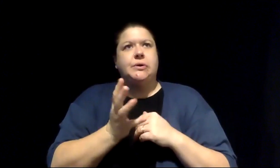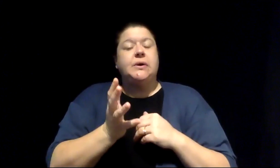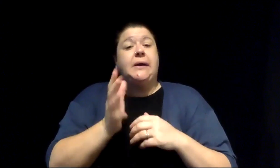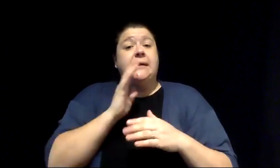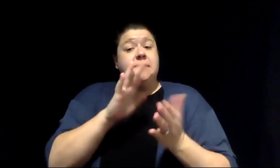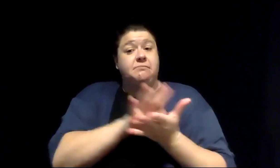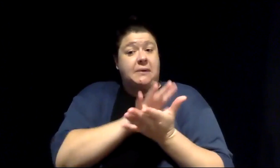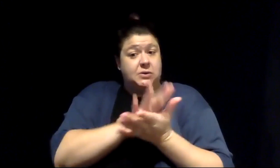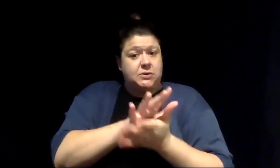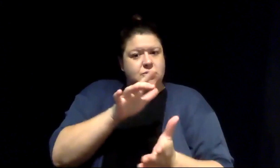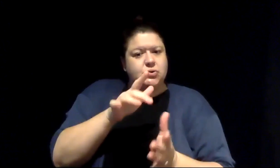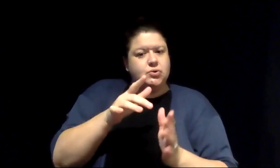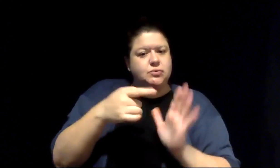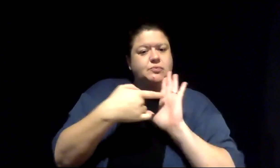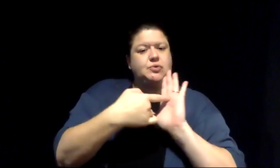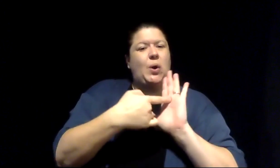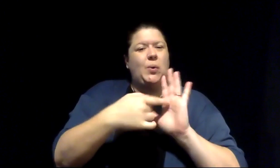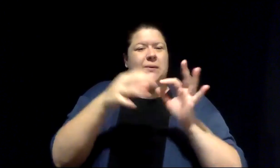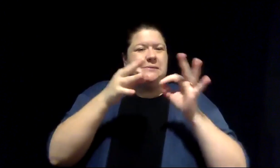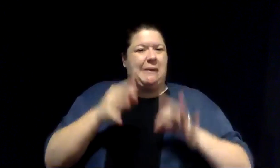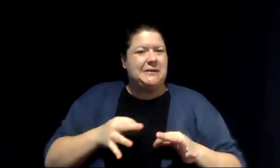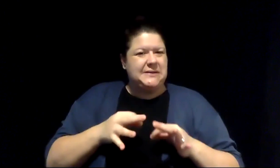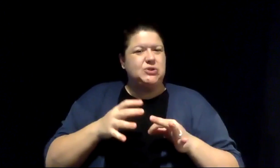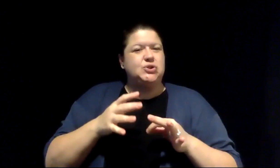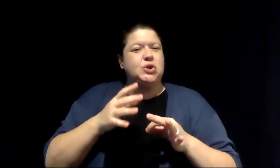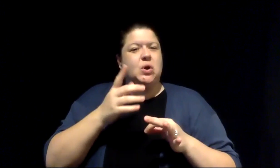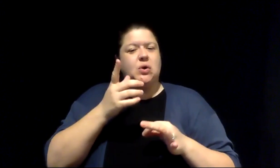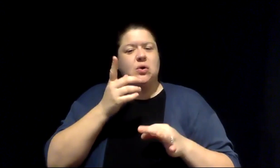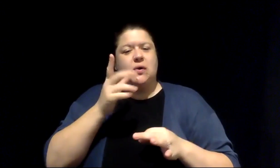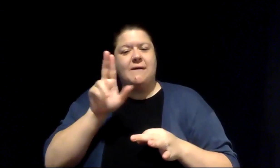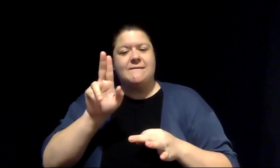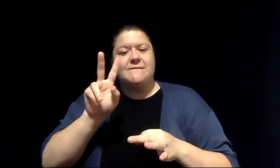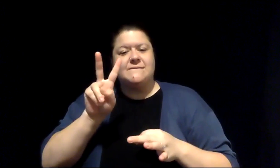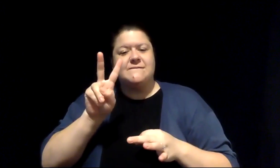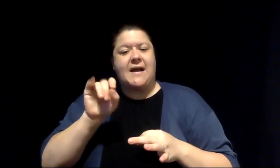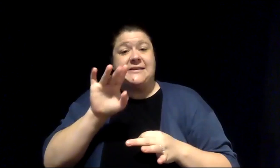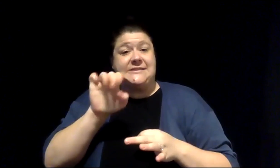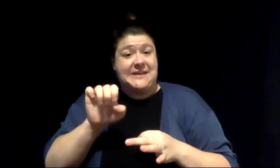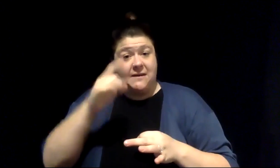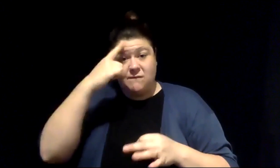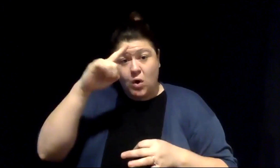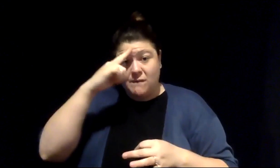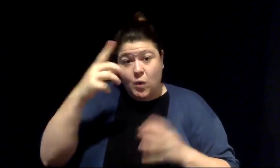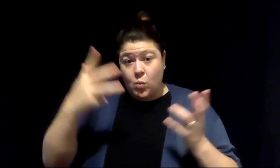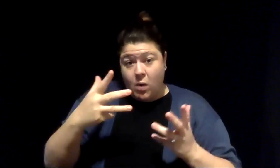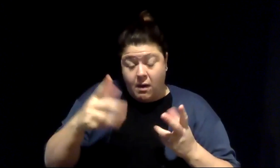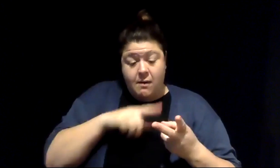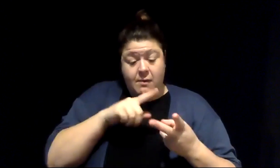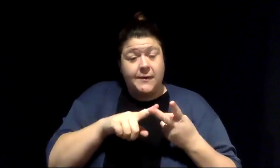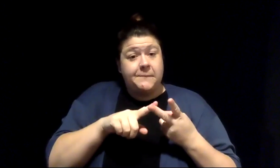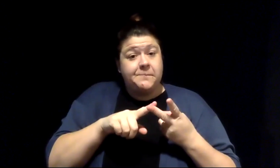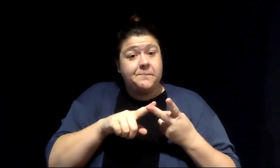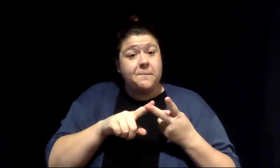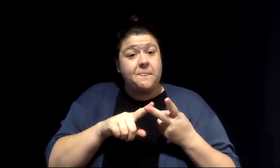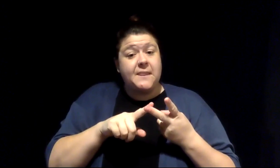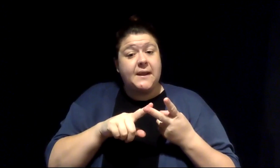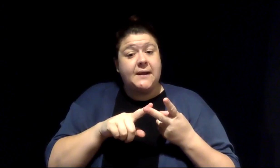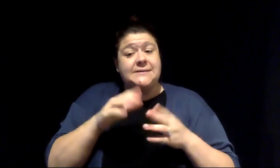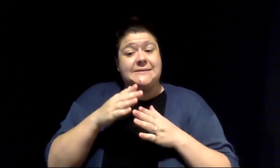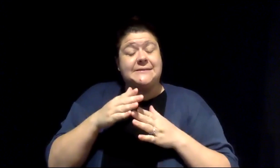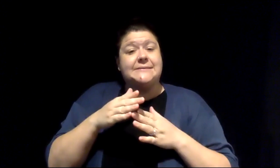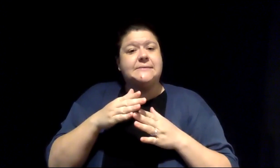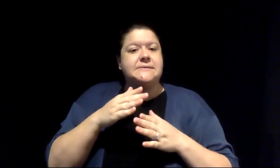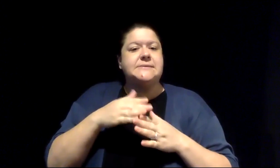sheet that explains what the vaccine is used for, what side effects it could have,